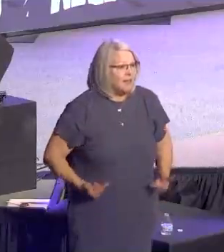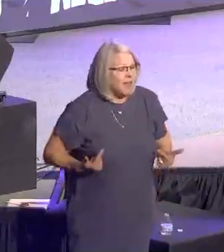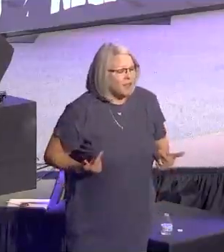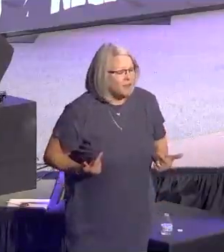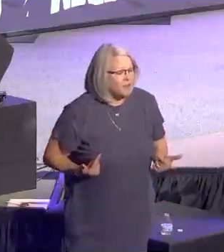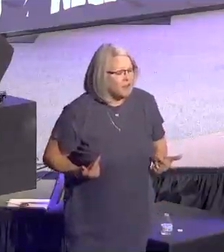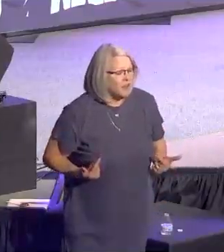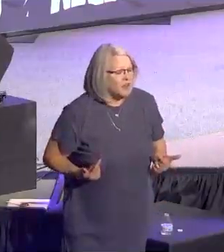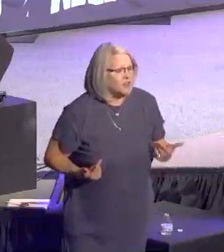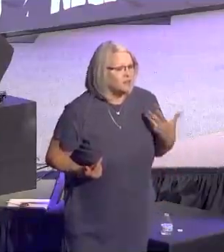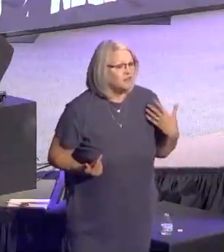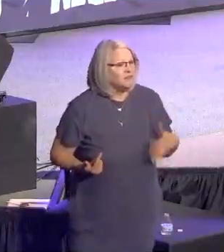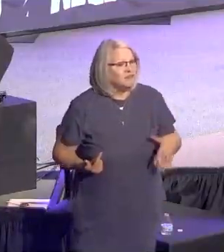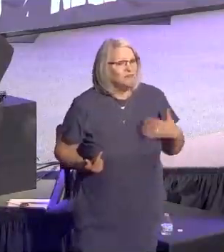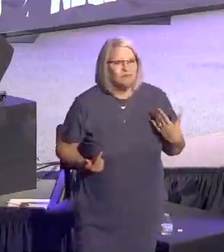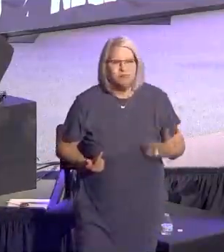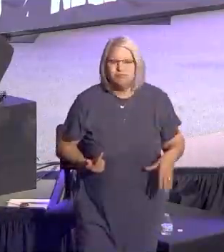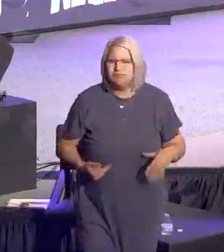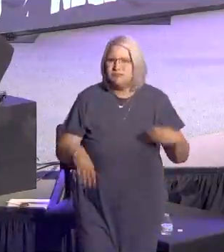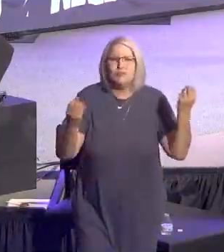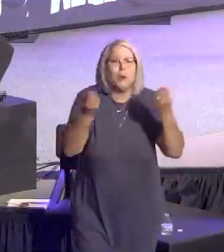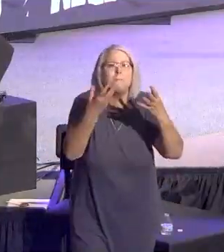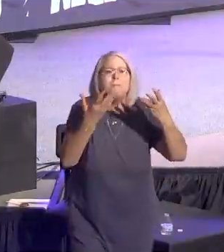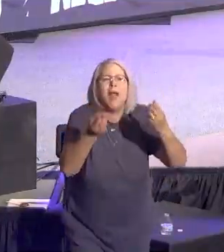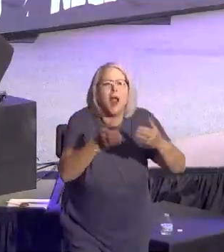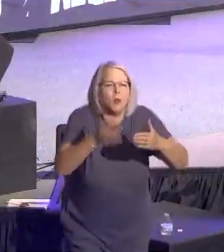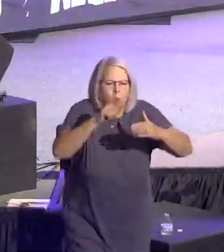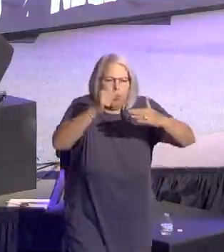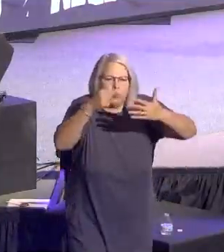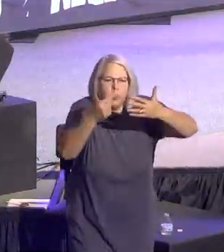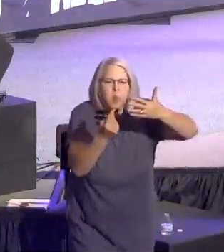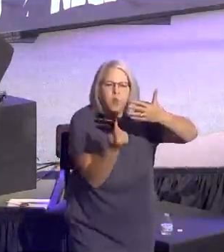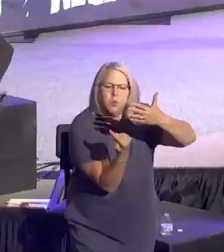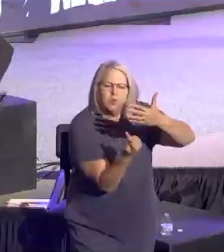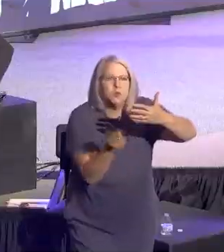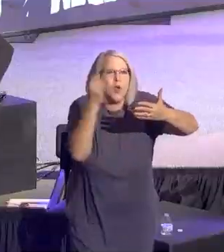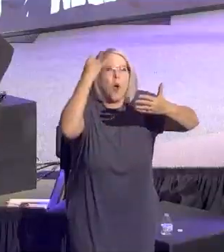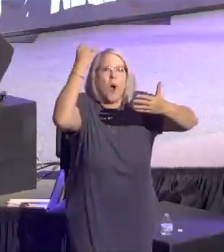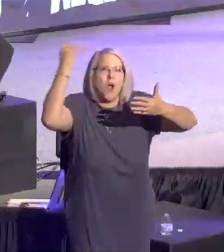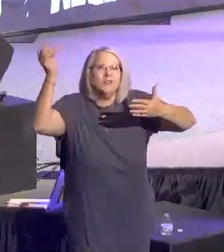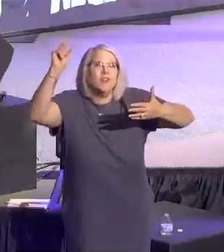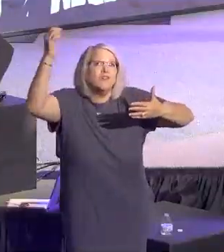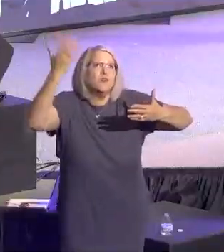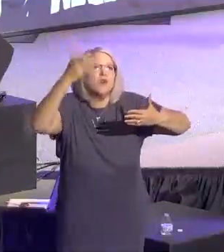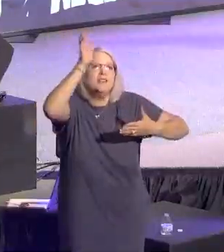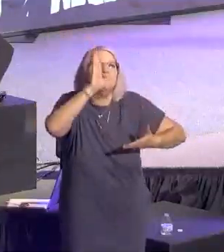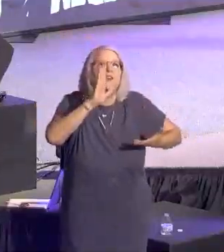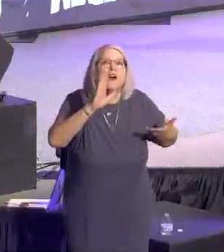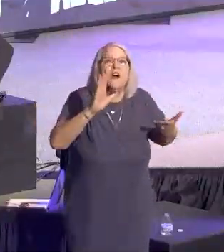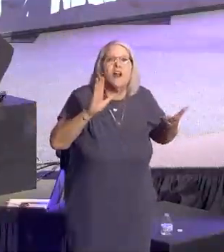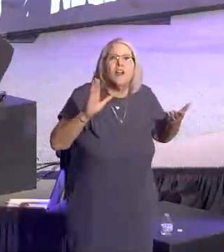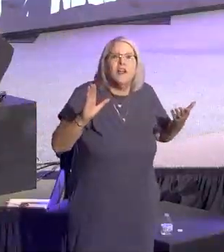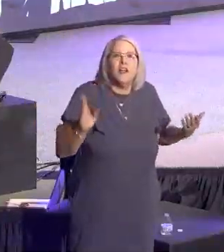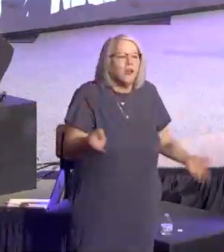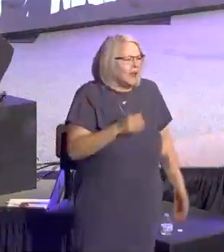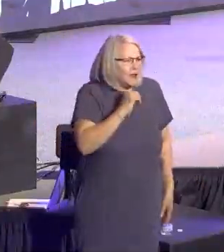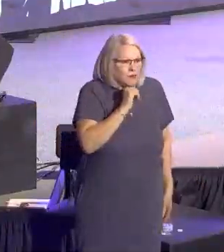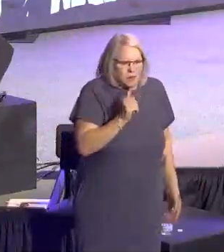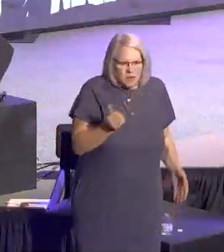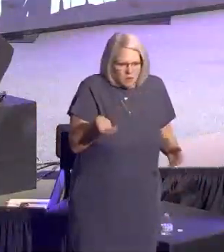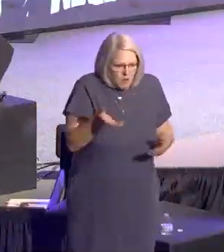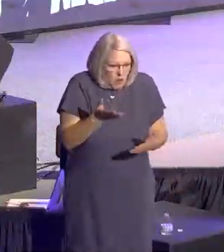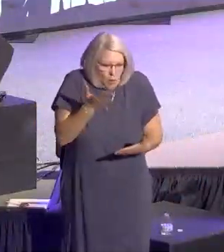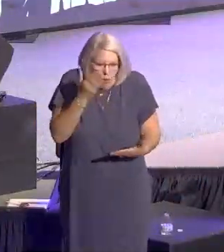life. There's so many layers and applications to this idea of the grace of God that I don't think we can ever